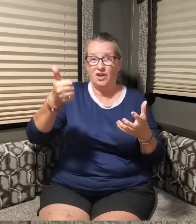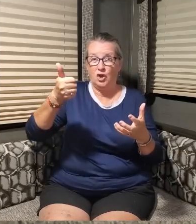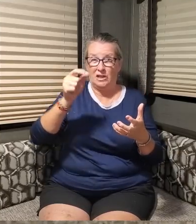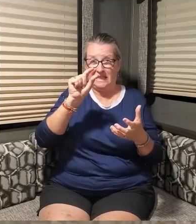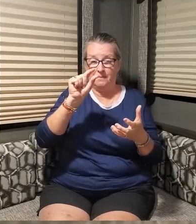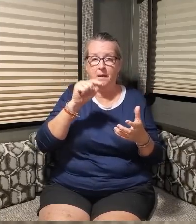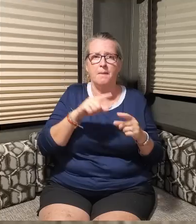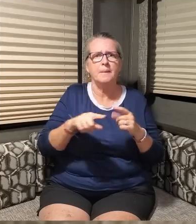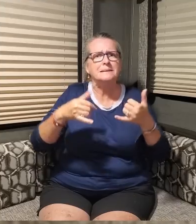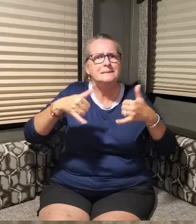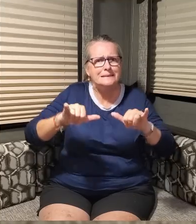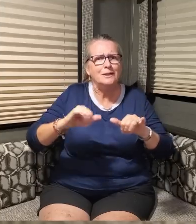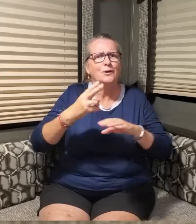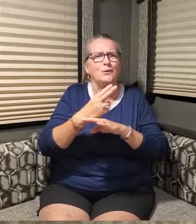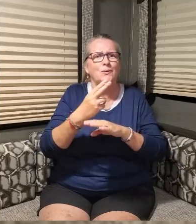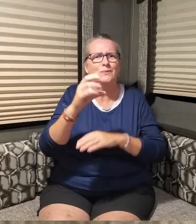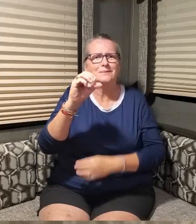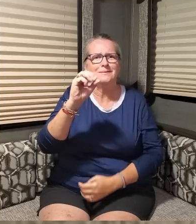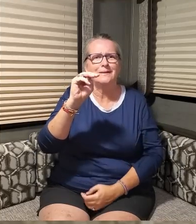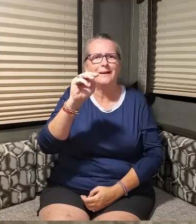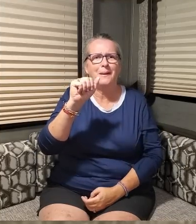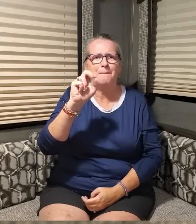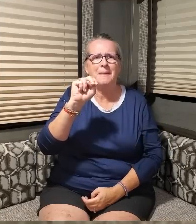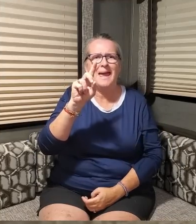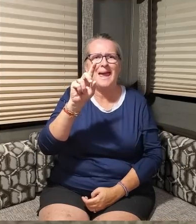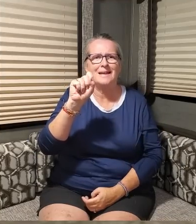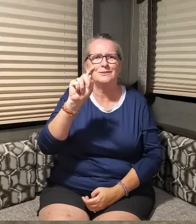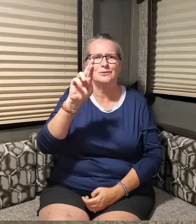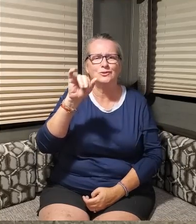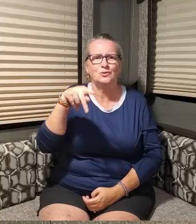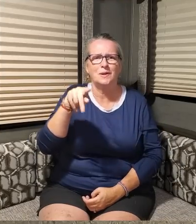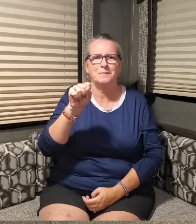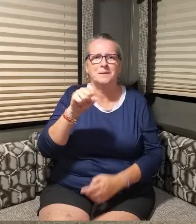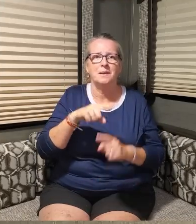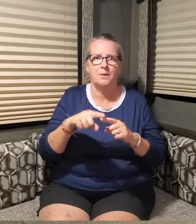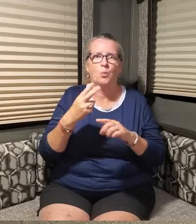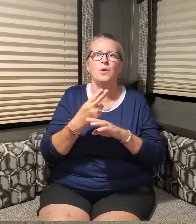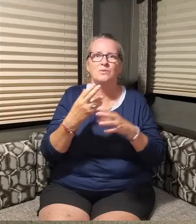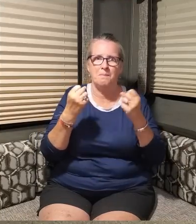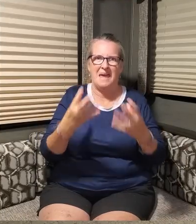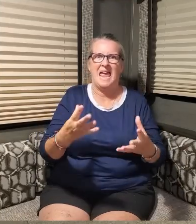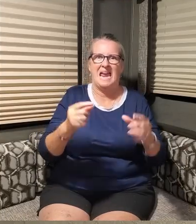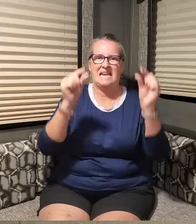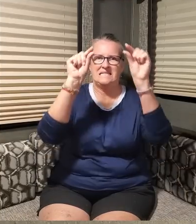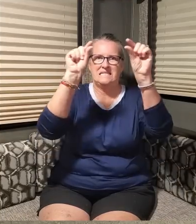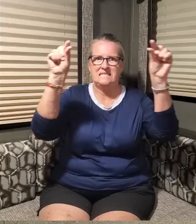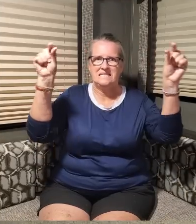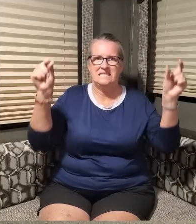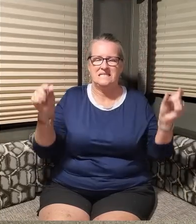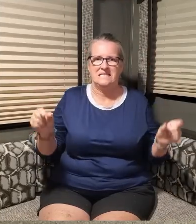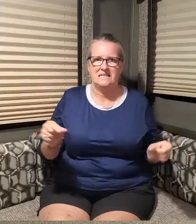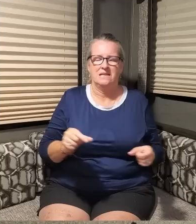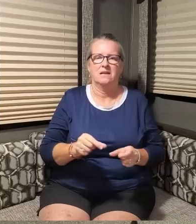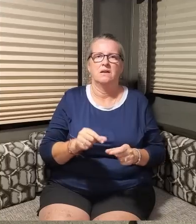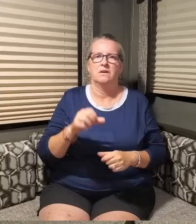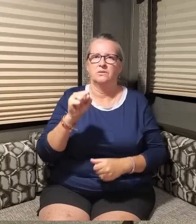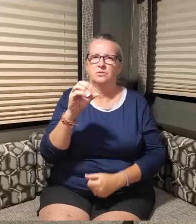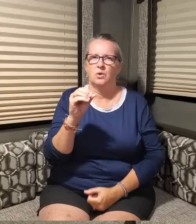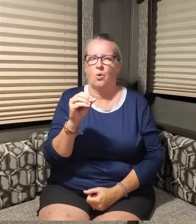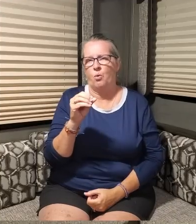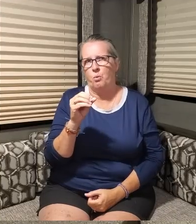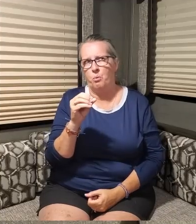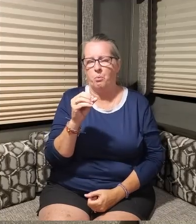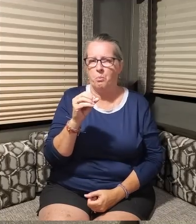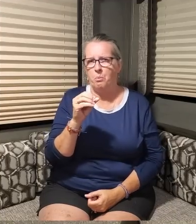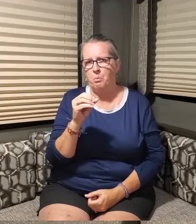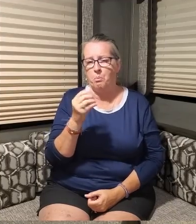and we were still able to use command strips with it, but we had to use a lot of command strips.